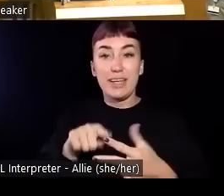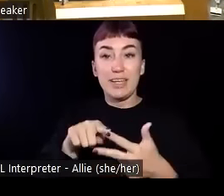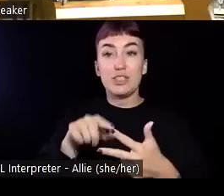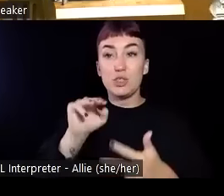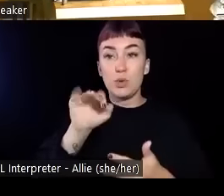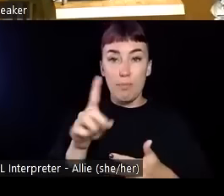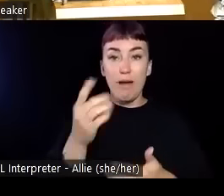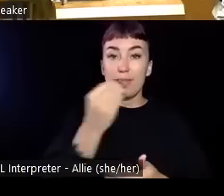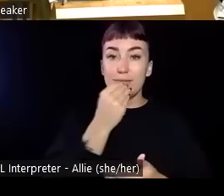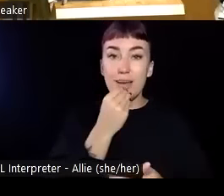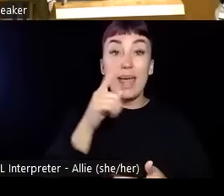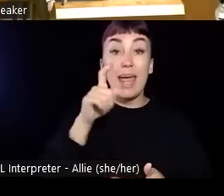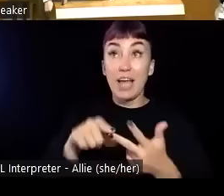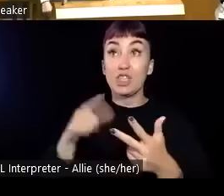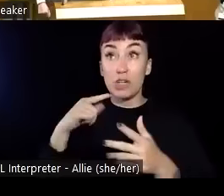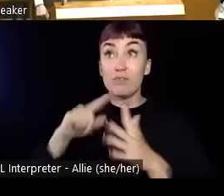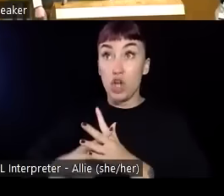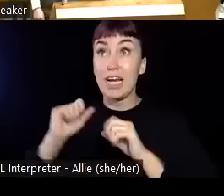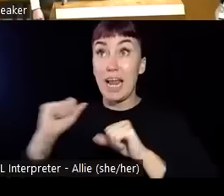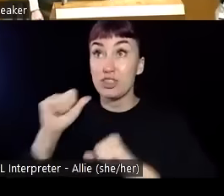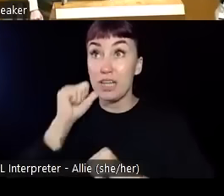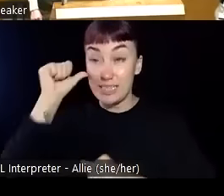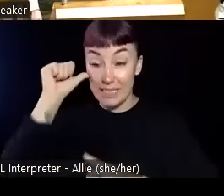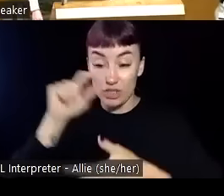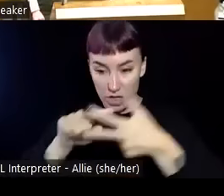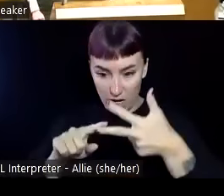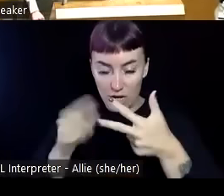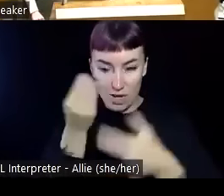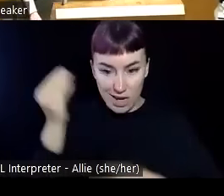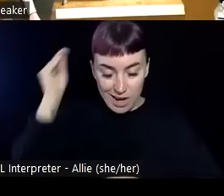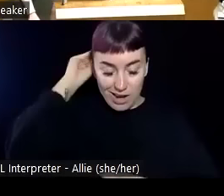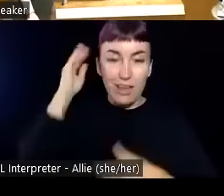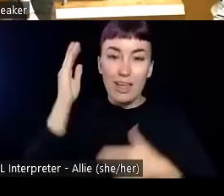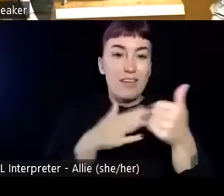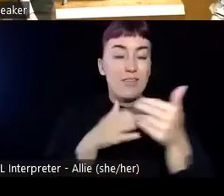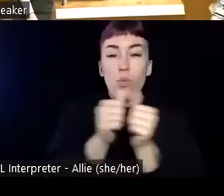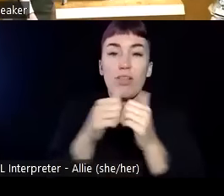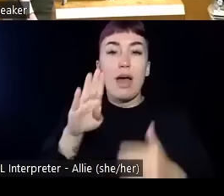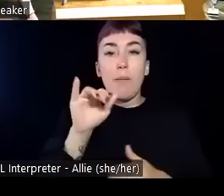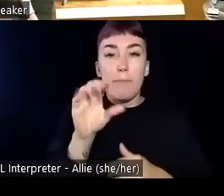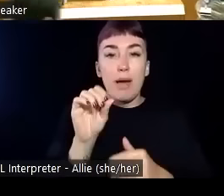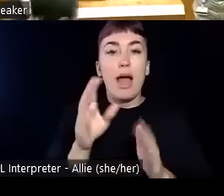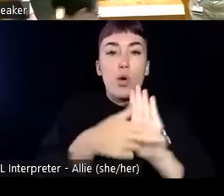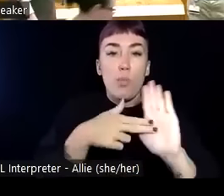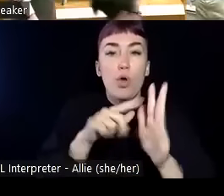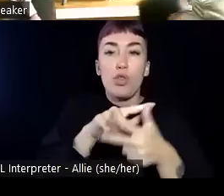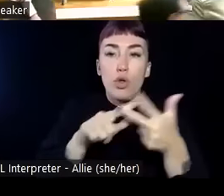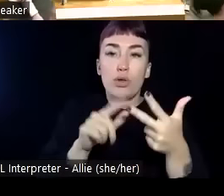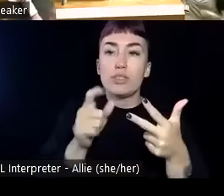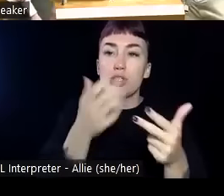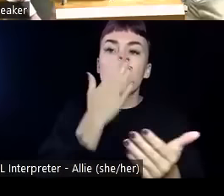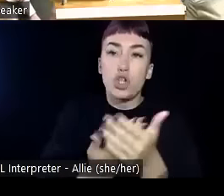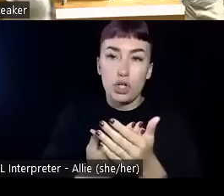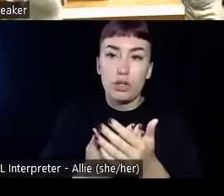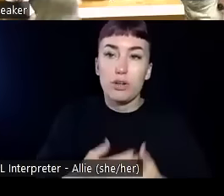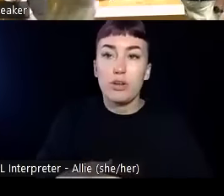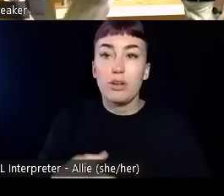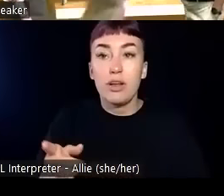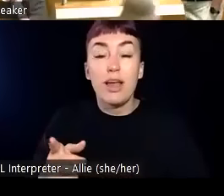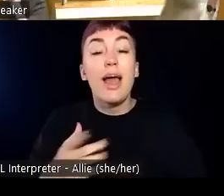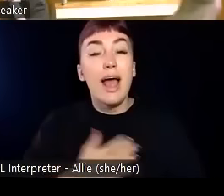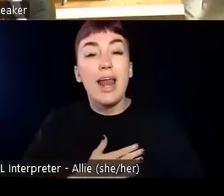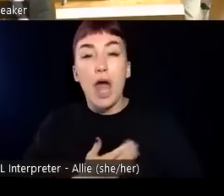have exercised yesterday. So those are, in even without biomarkers, those are things that would patently be good for and me. And I have to confess to